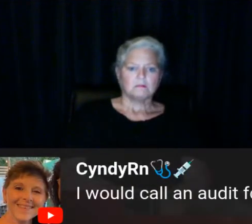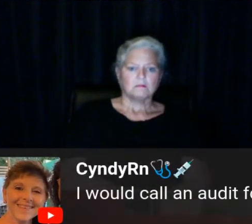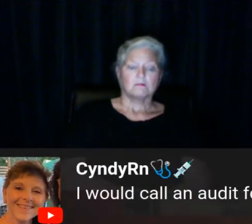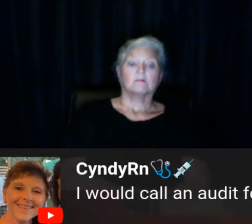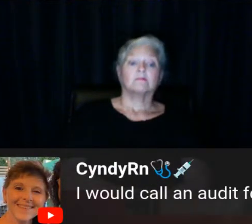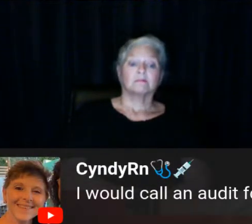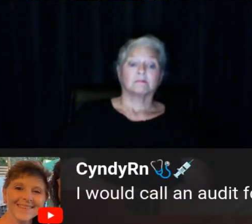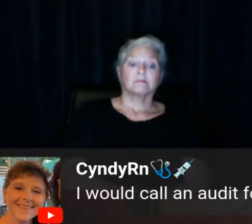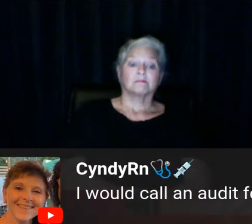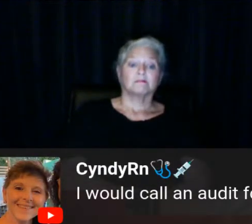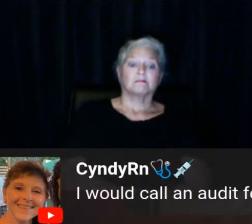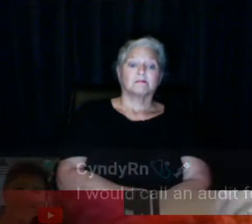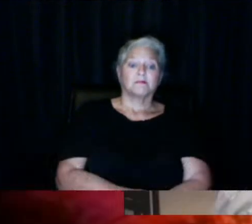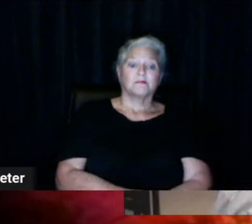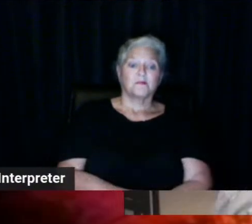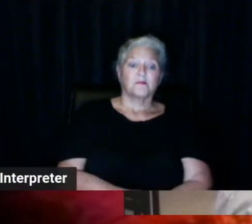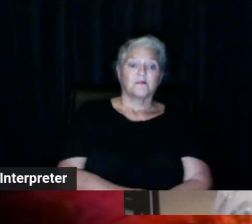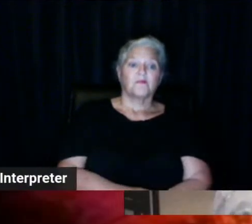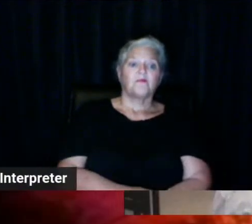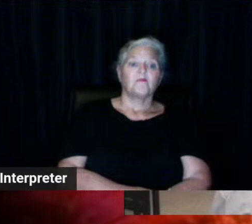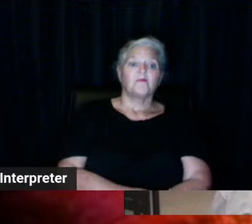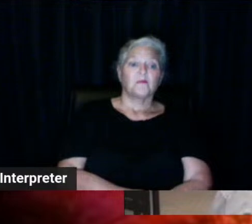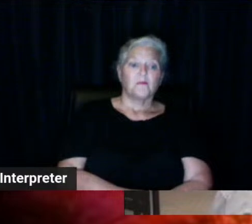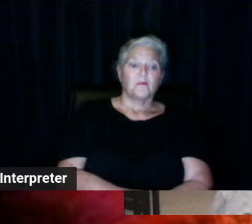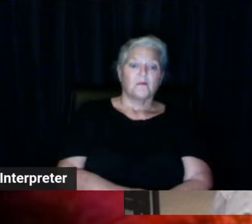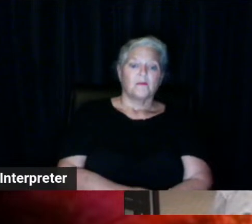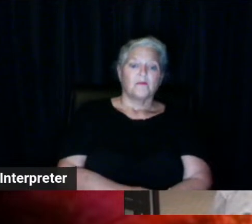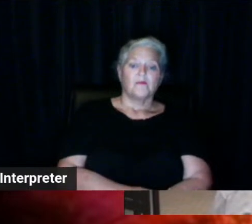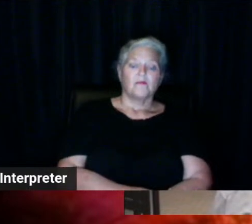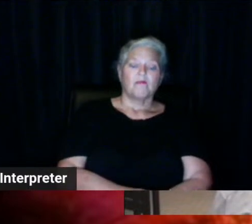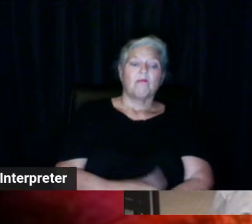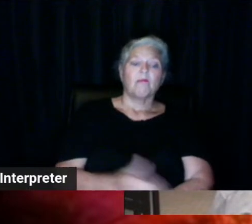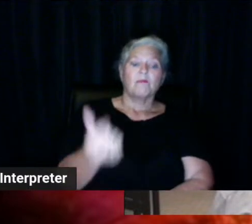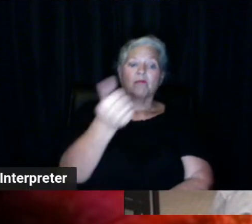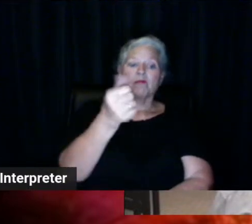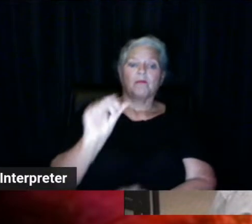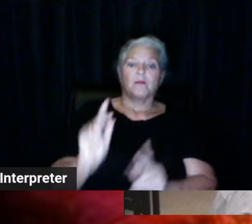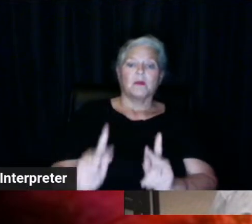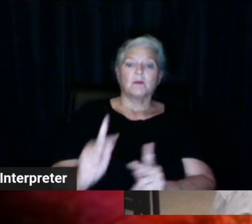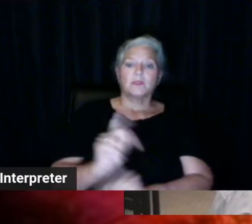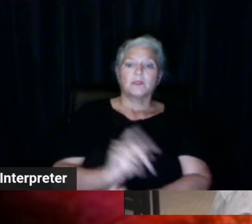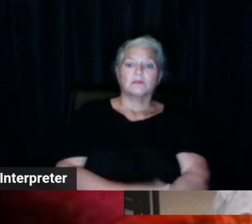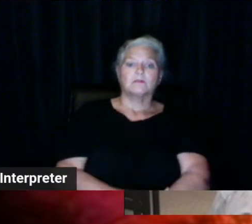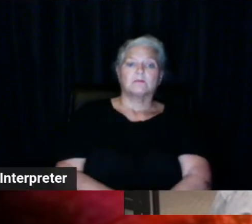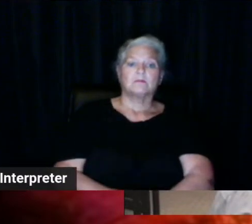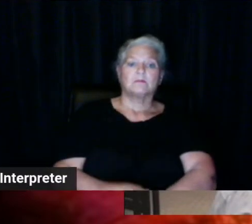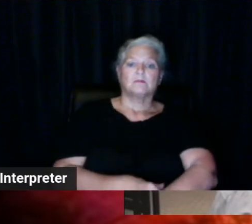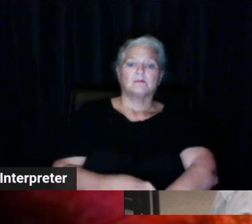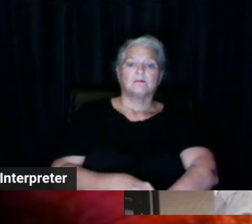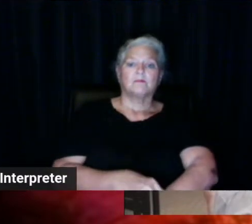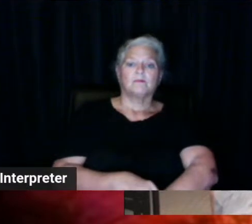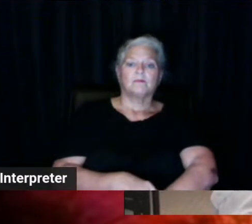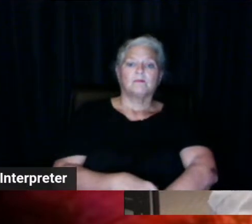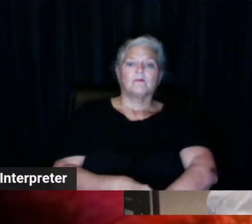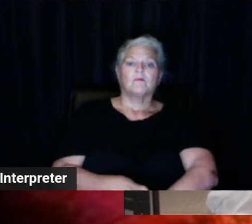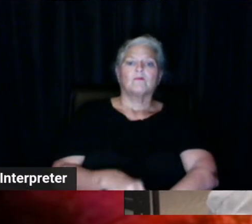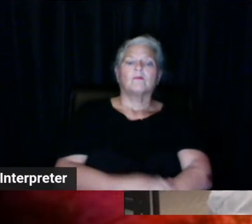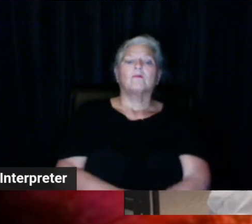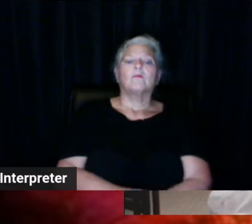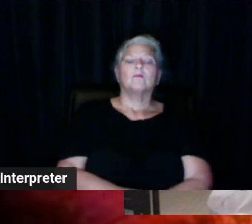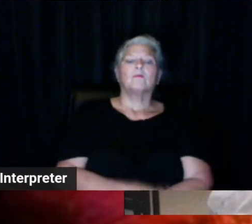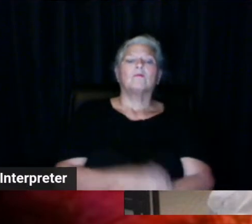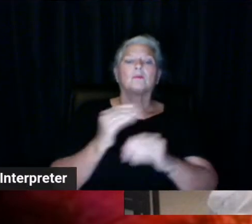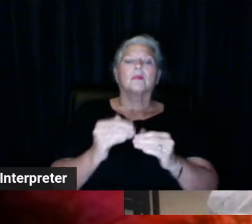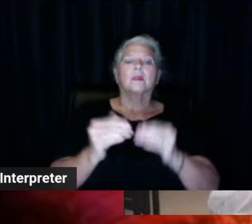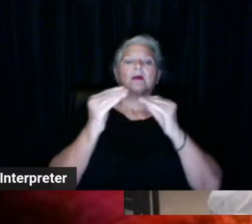Revere. Should I All say right. that? I'll wait. Anybody. I'll wait. I'll wait. All right. Okay. Next, Mr. All right, Albert. next on the agenda, consider